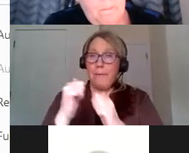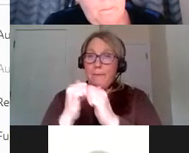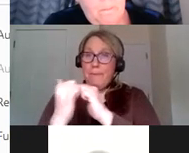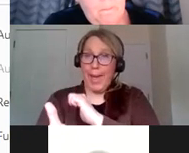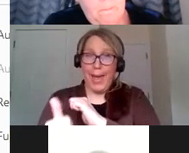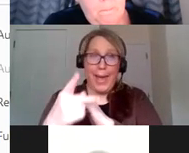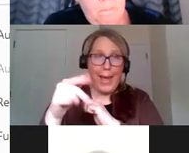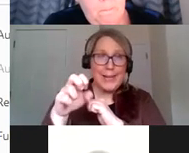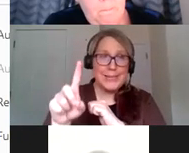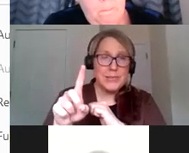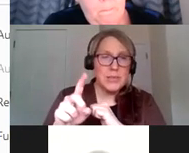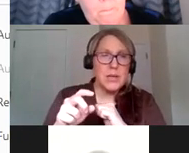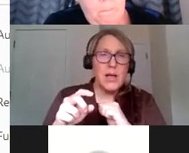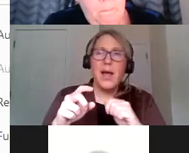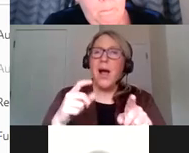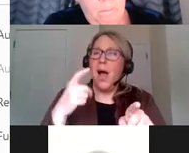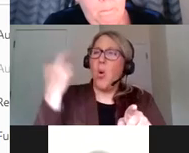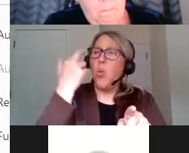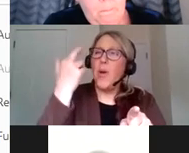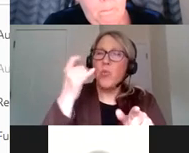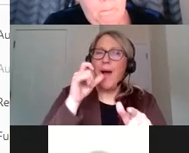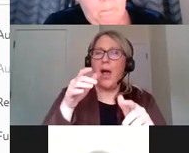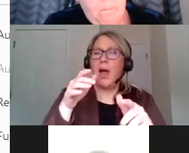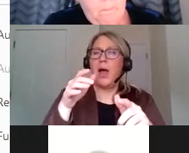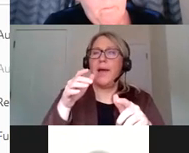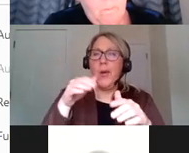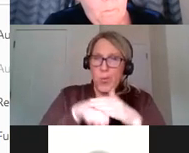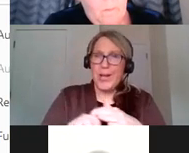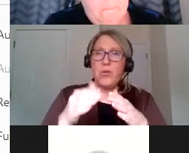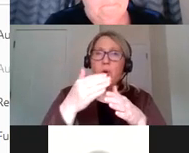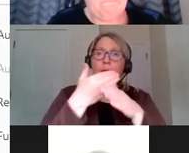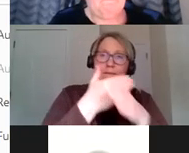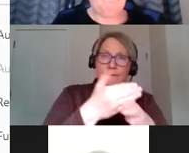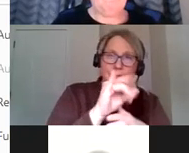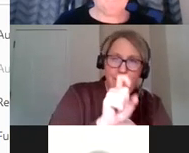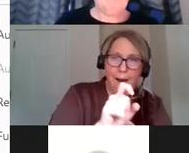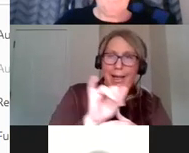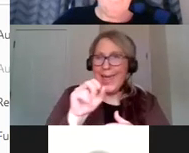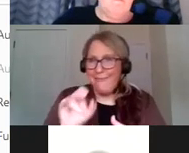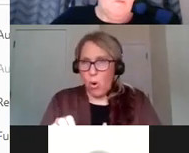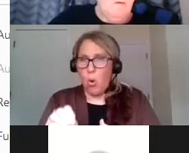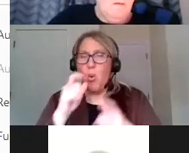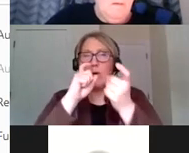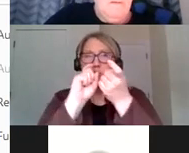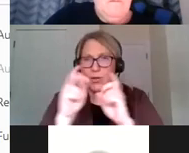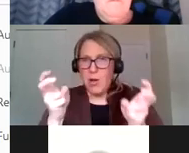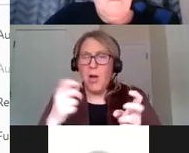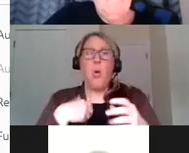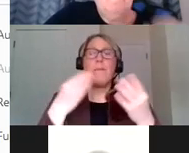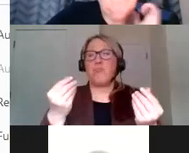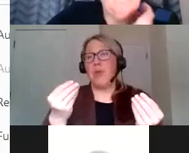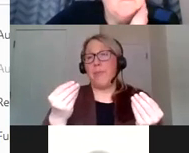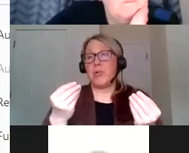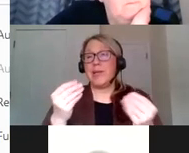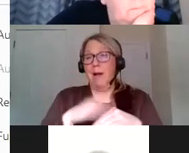the reason why we went into file info and changed the title, or I went into properties on a Mac and